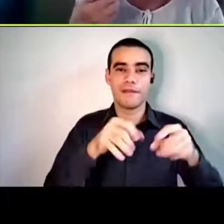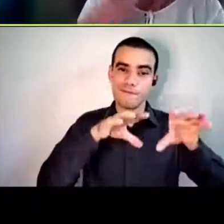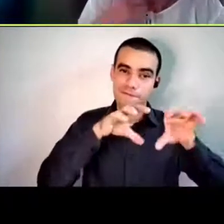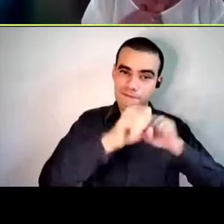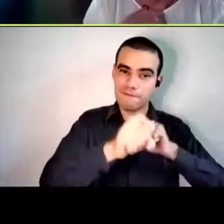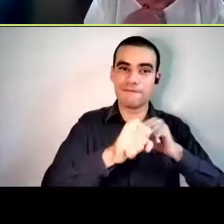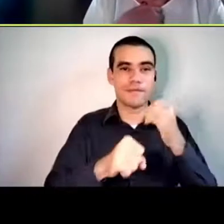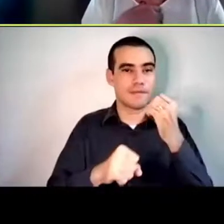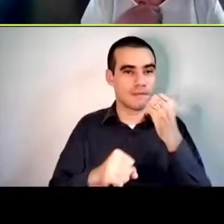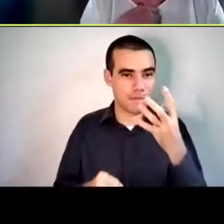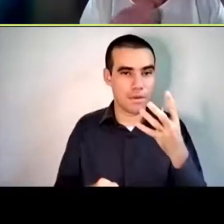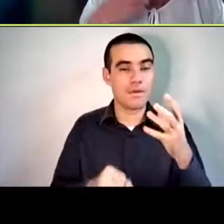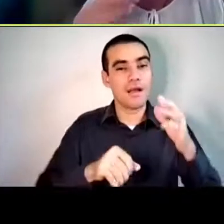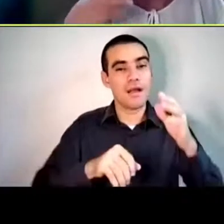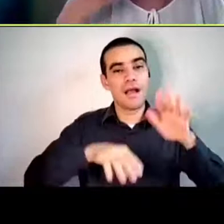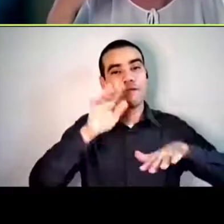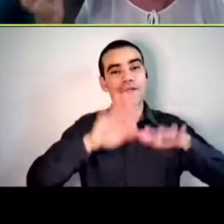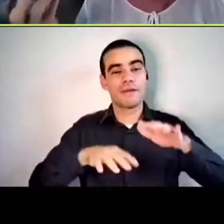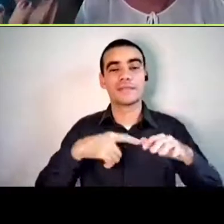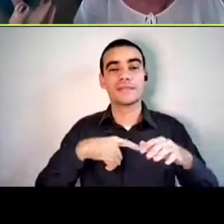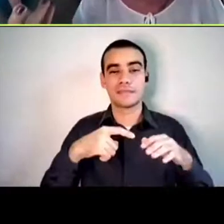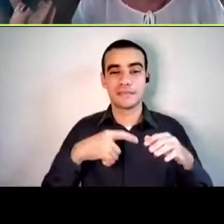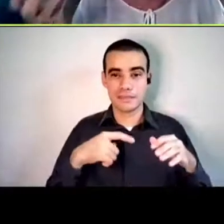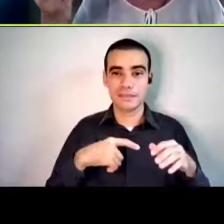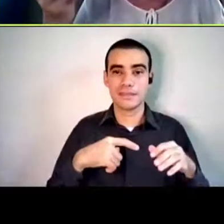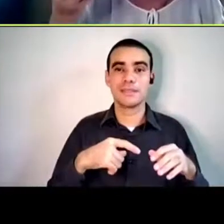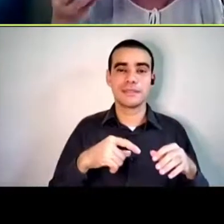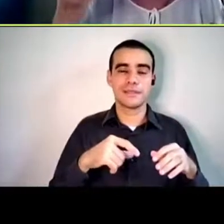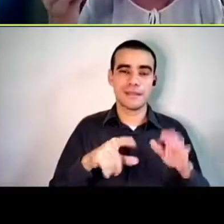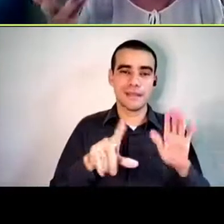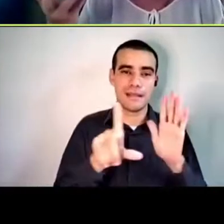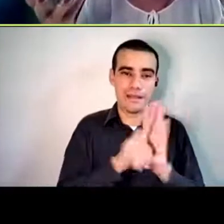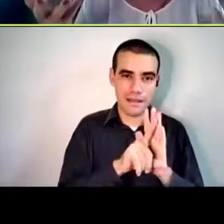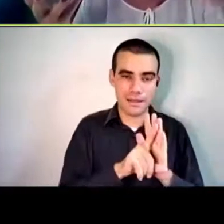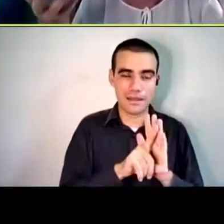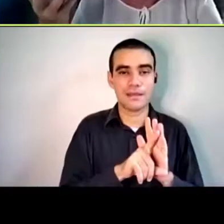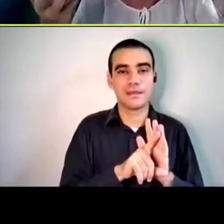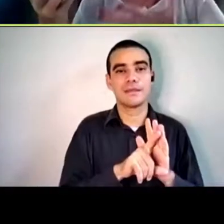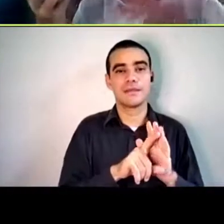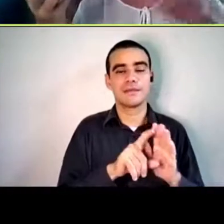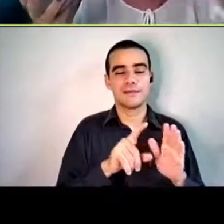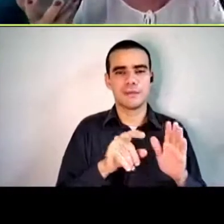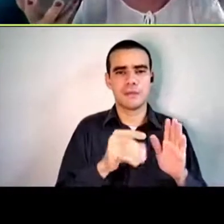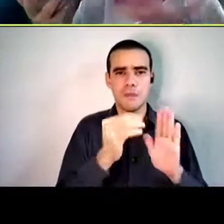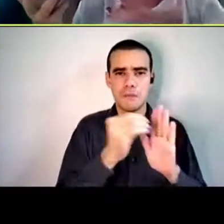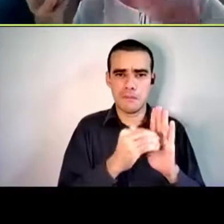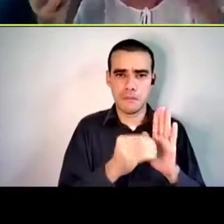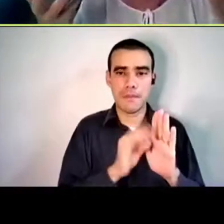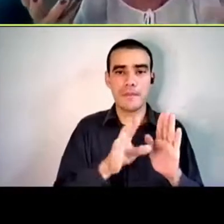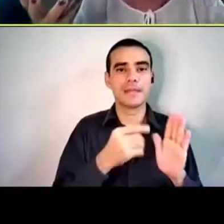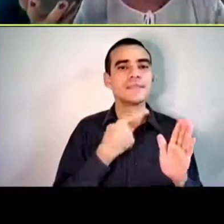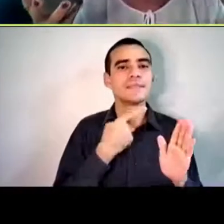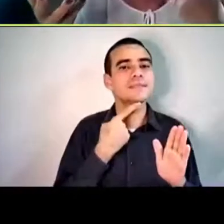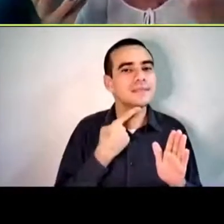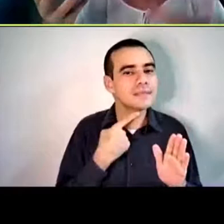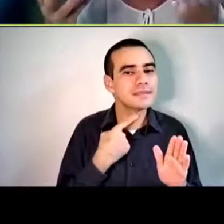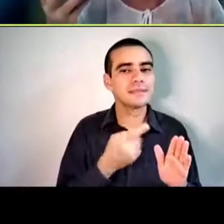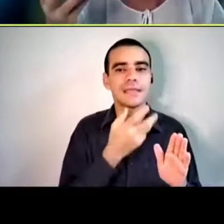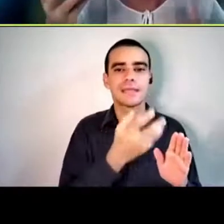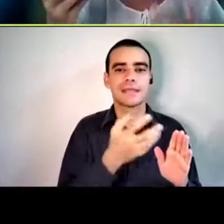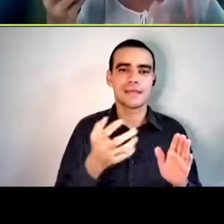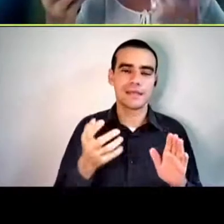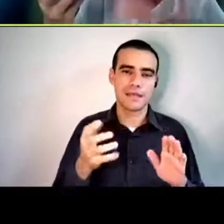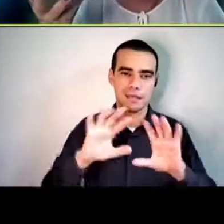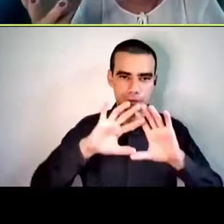good education. Because sometimes in the education we have a legal artificiality, whereas we do not have the